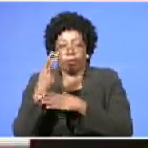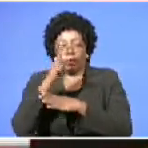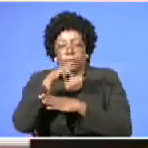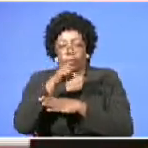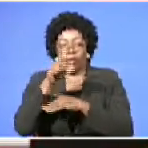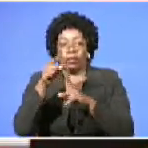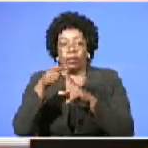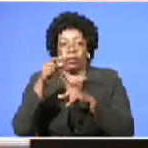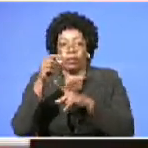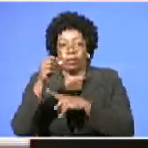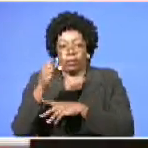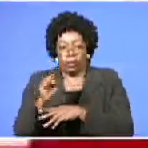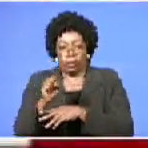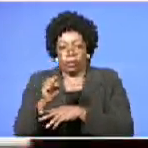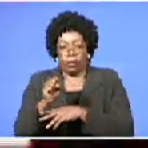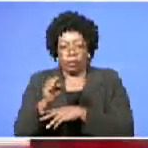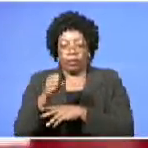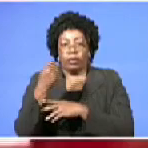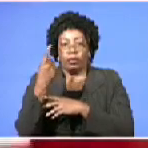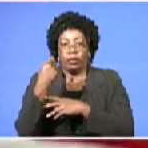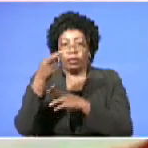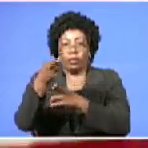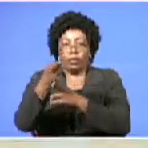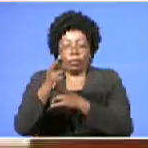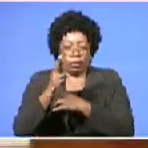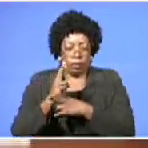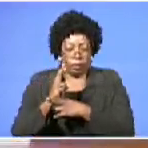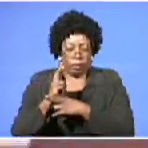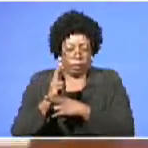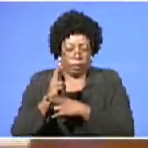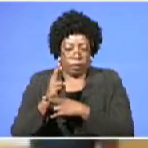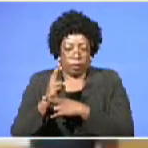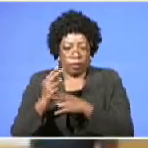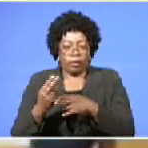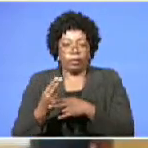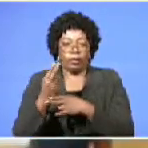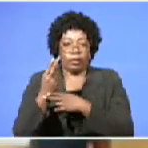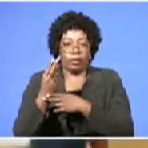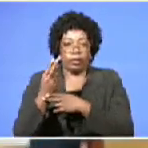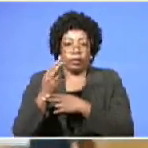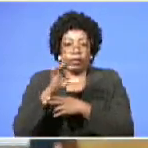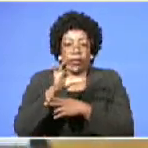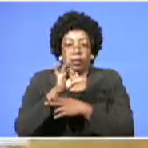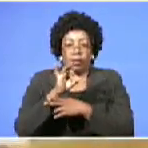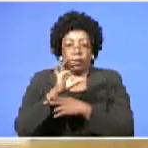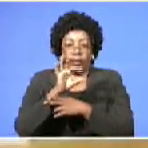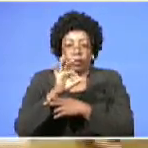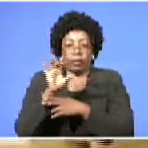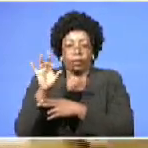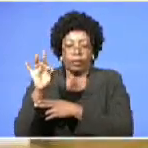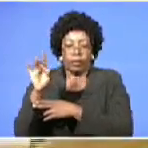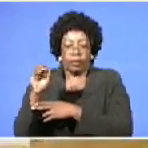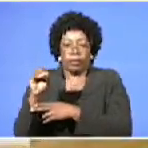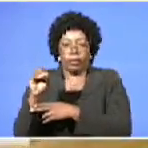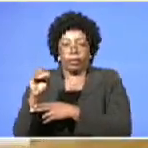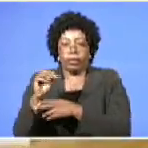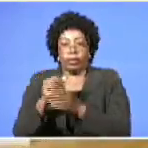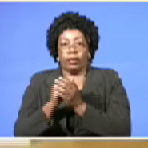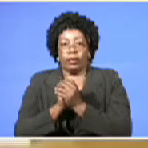points to go along with 11 rebounds. However, Corinthians coming out on the losing end 89-80 to Sao